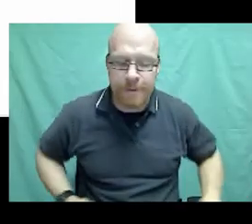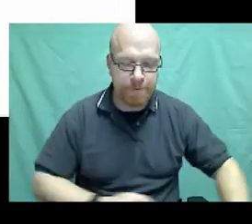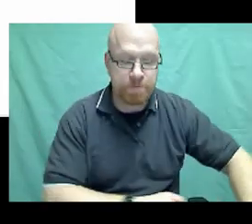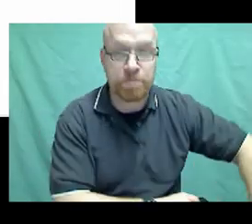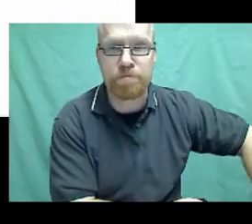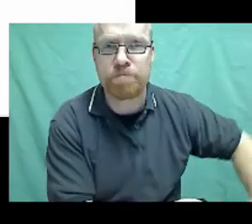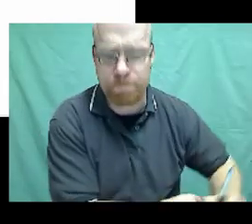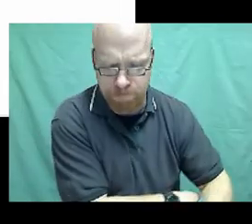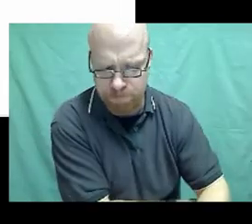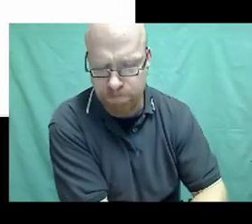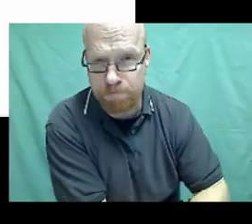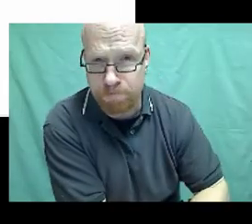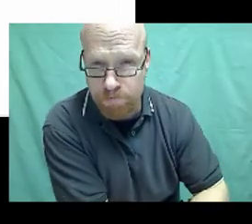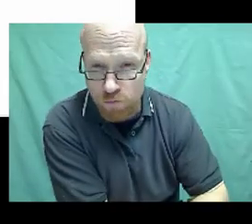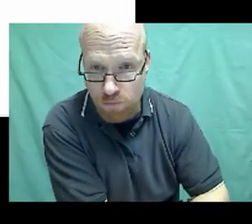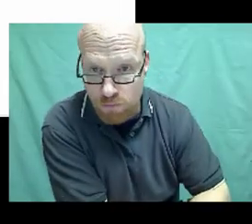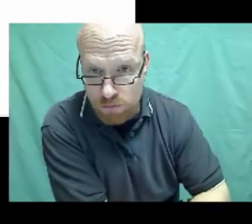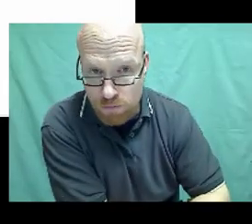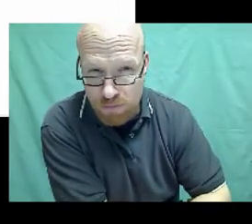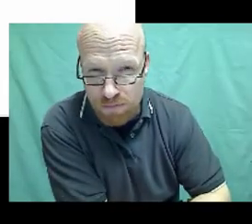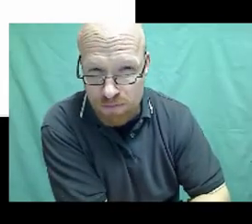them.